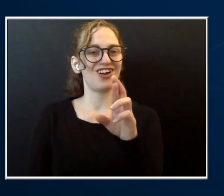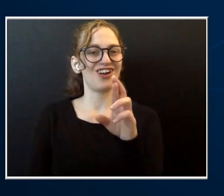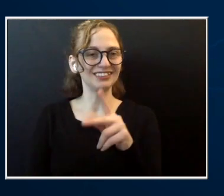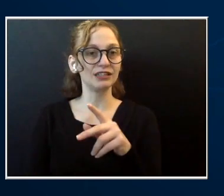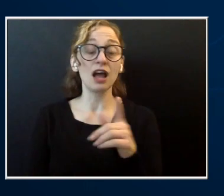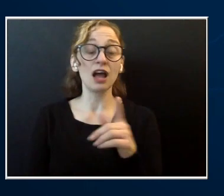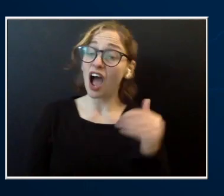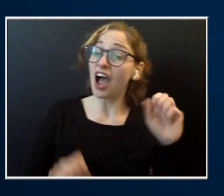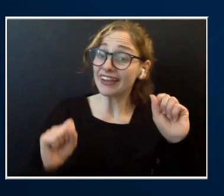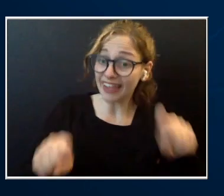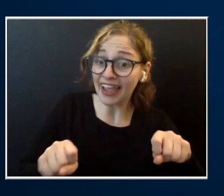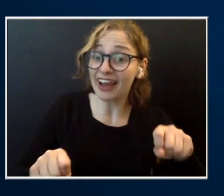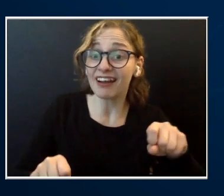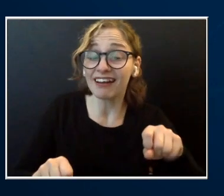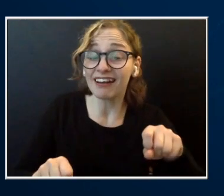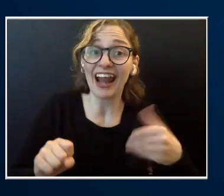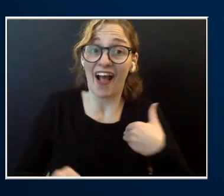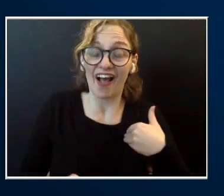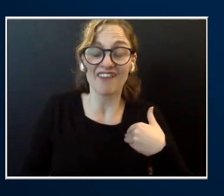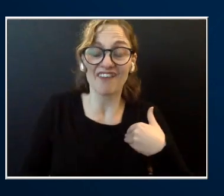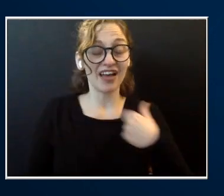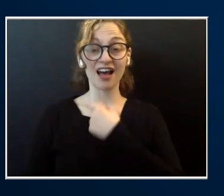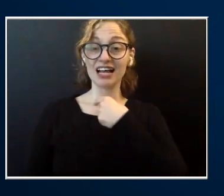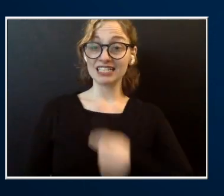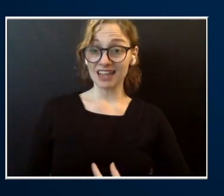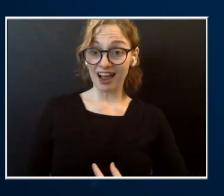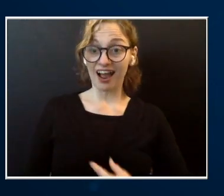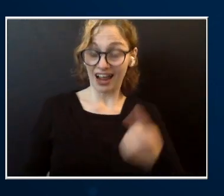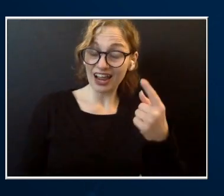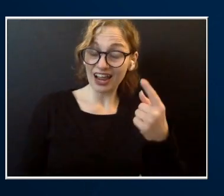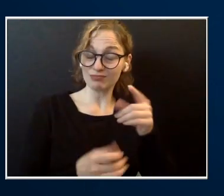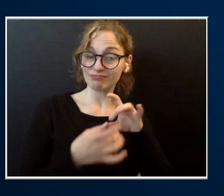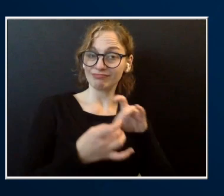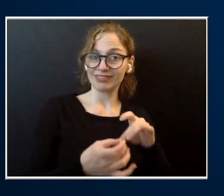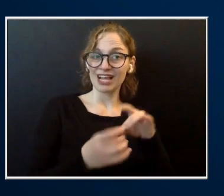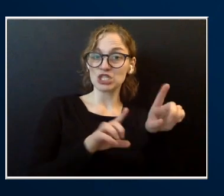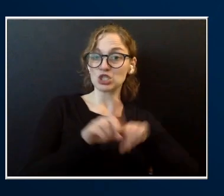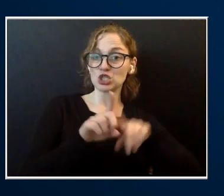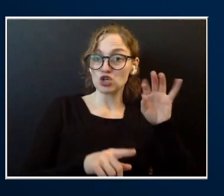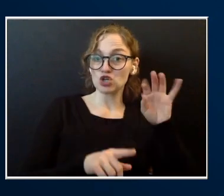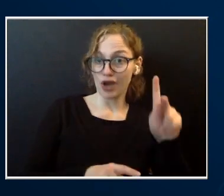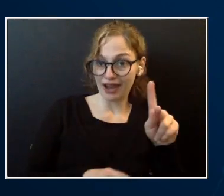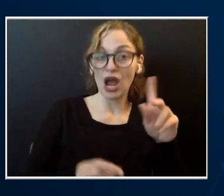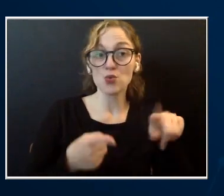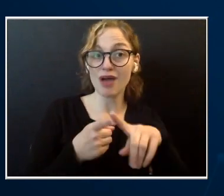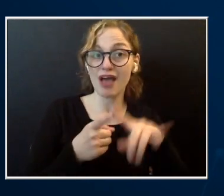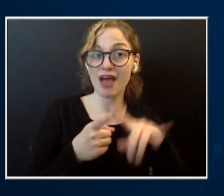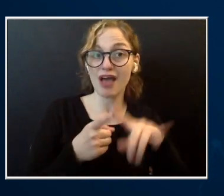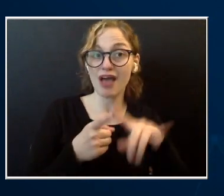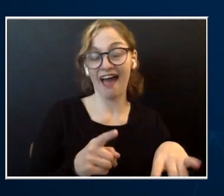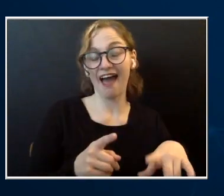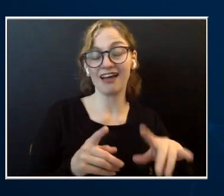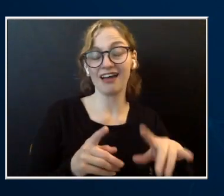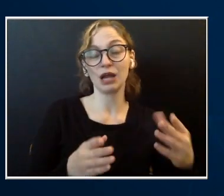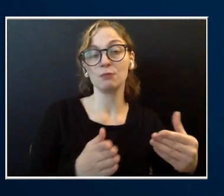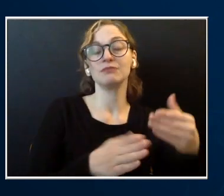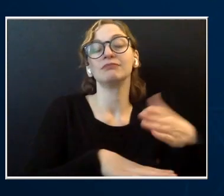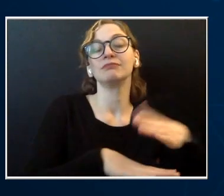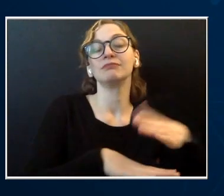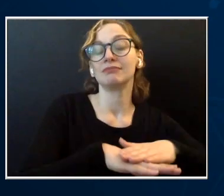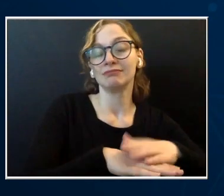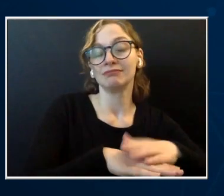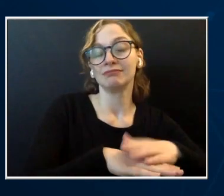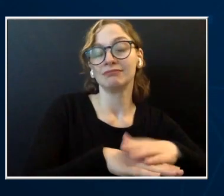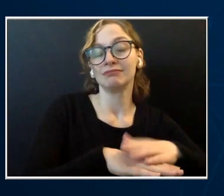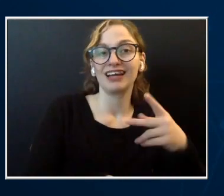when Star Trek Discovery comes on again in April of 2024, you're going to see it. There you go. Okay, well, we're going to hold you to that. Ruth wants